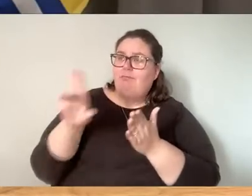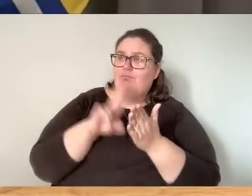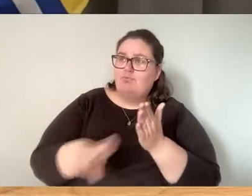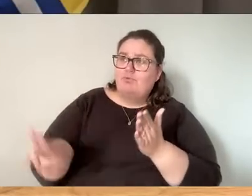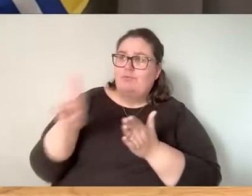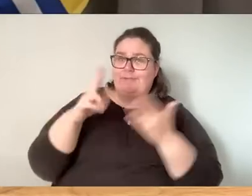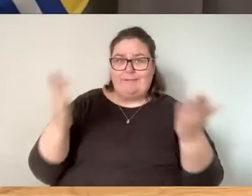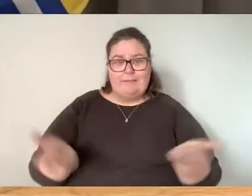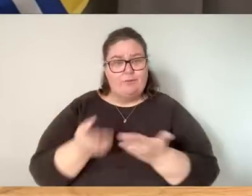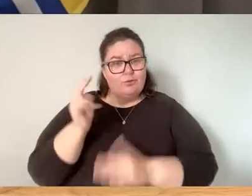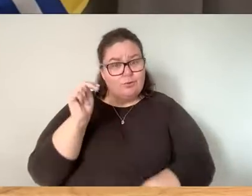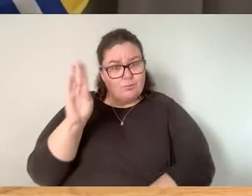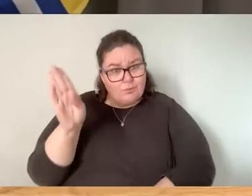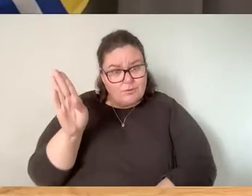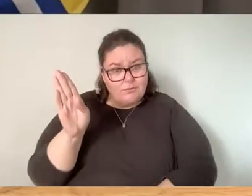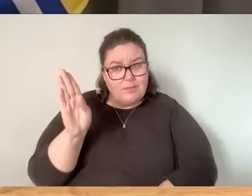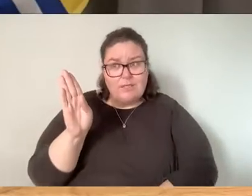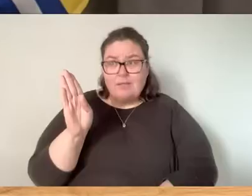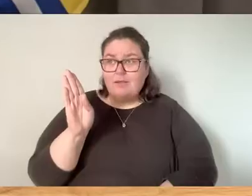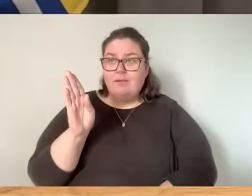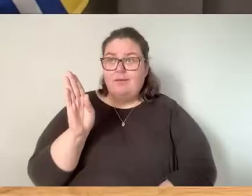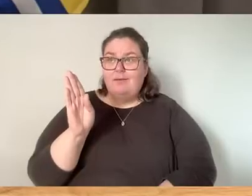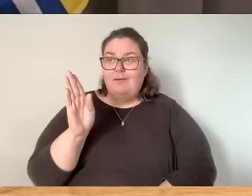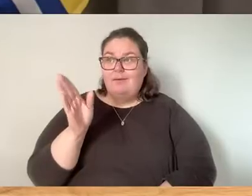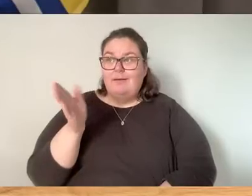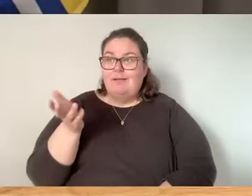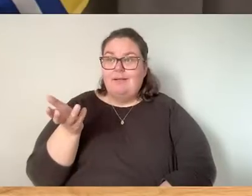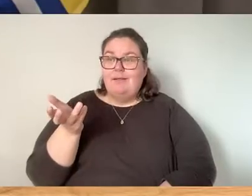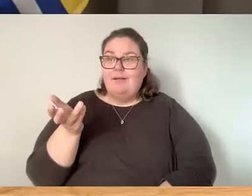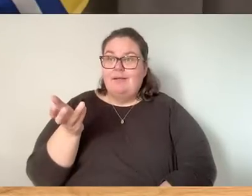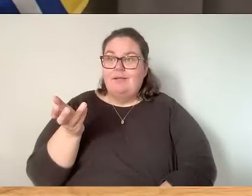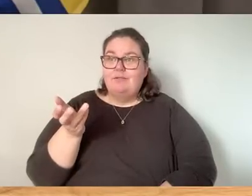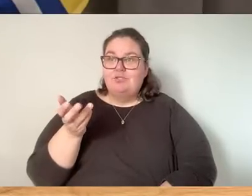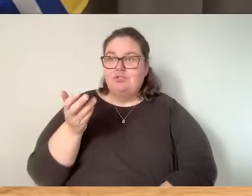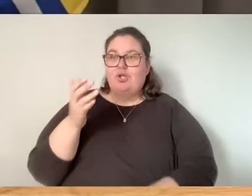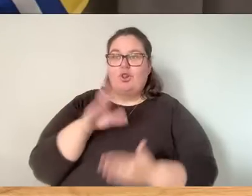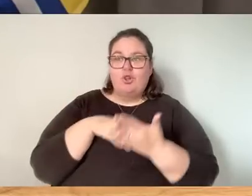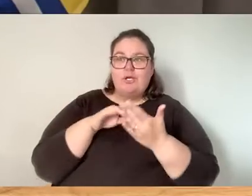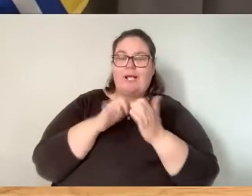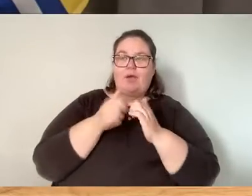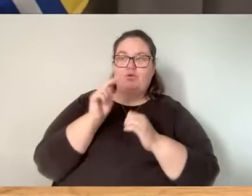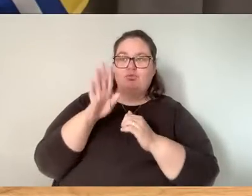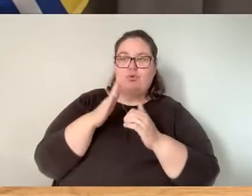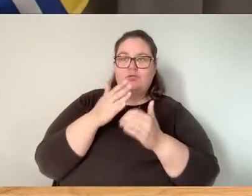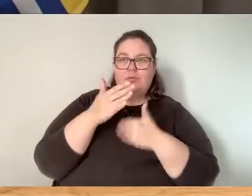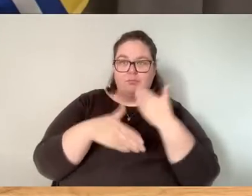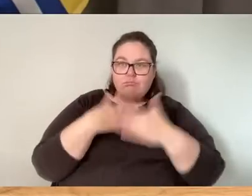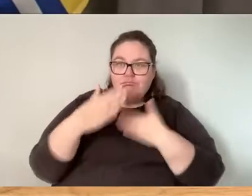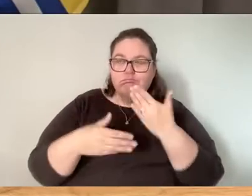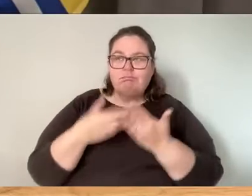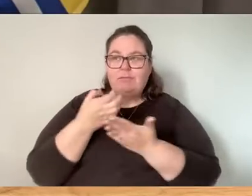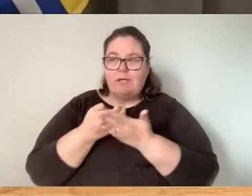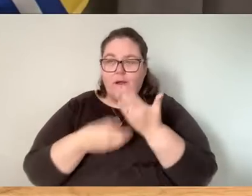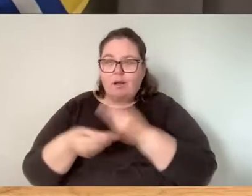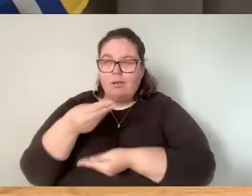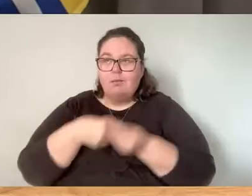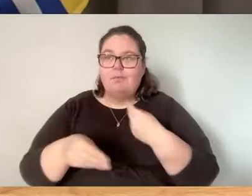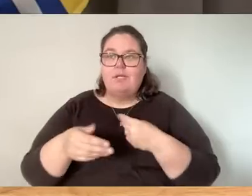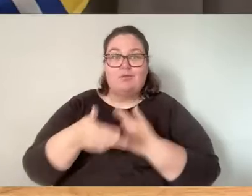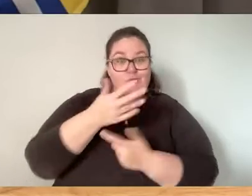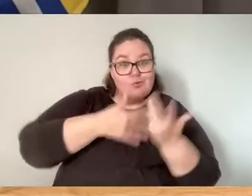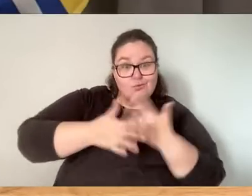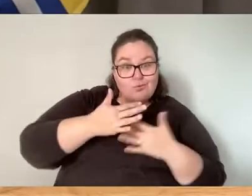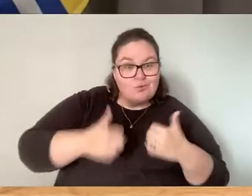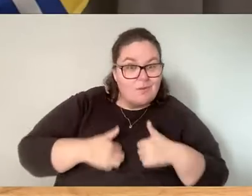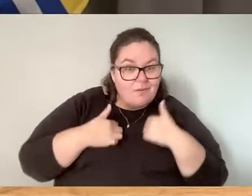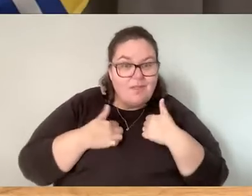Brunswick, knowing how New Brunswick work, our economy, how the social life is. It's really